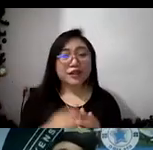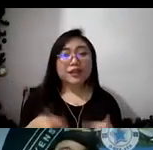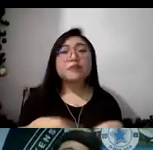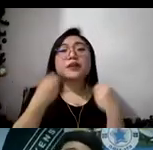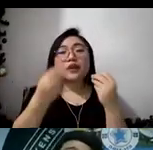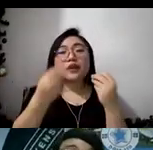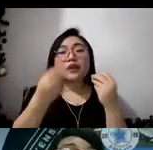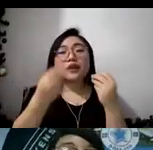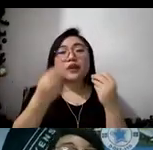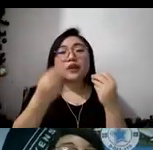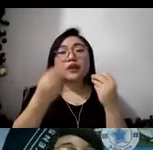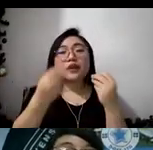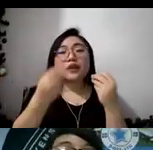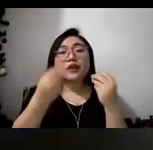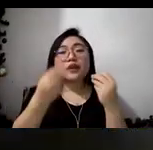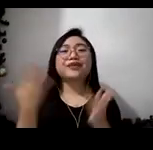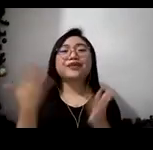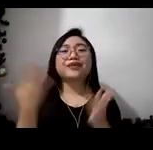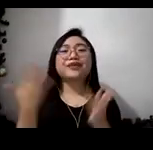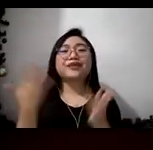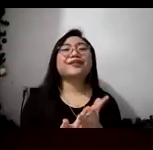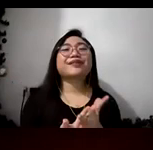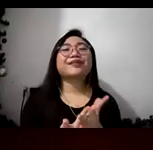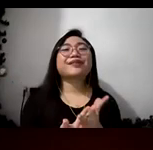ating moderator. Thank you again.